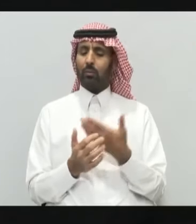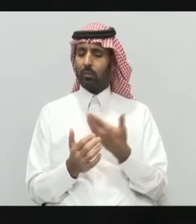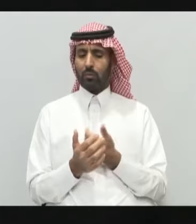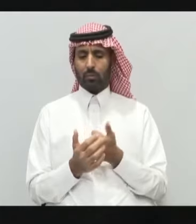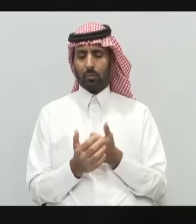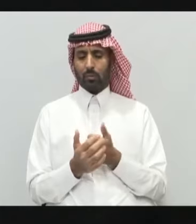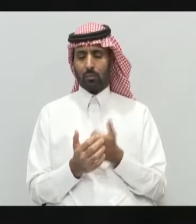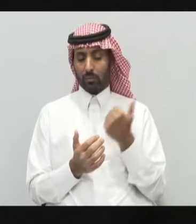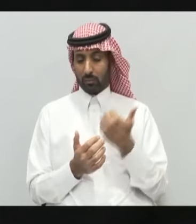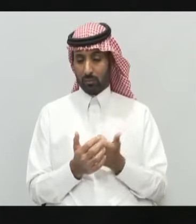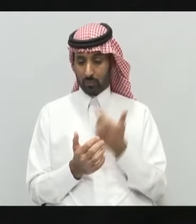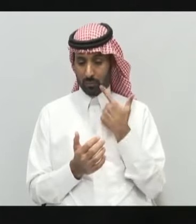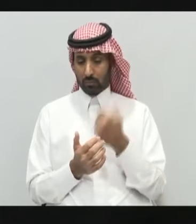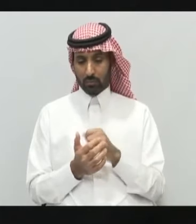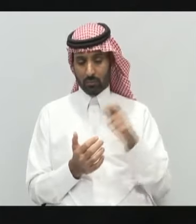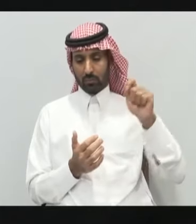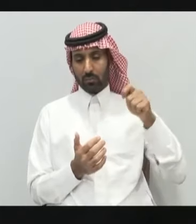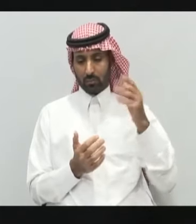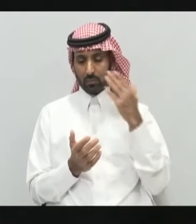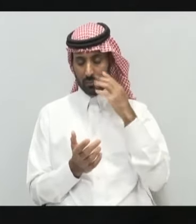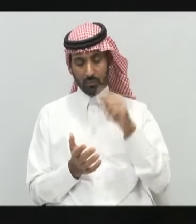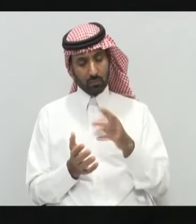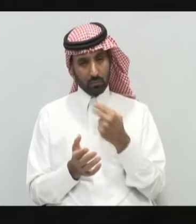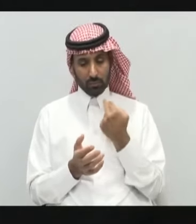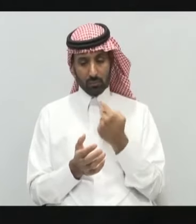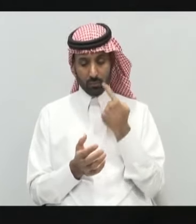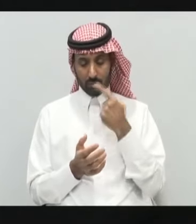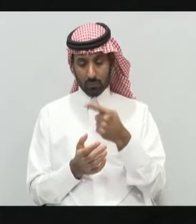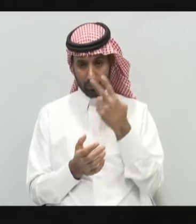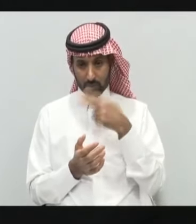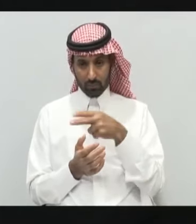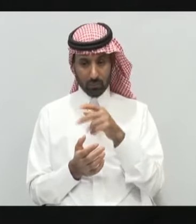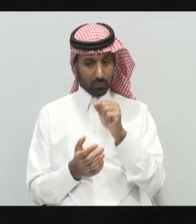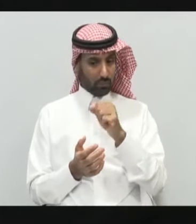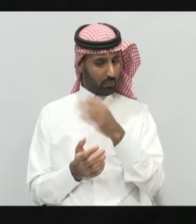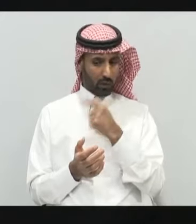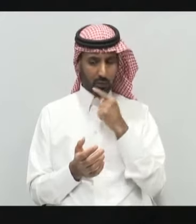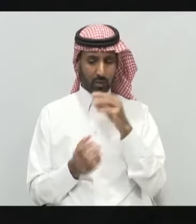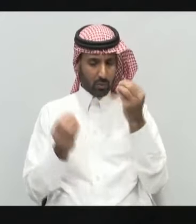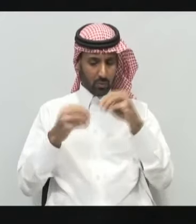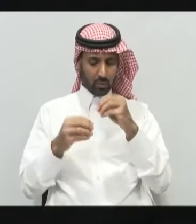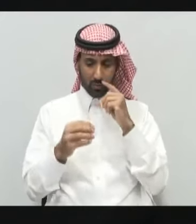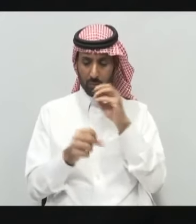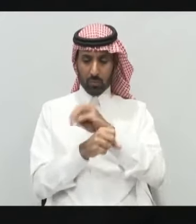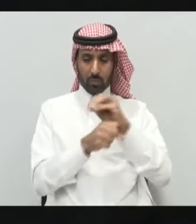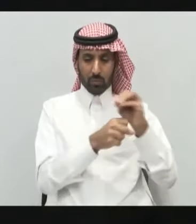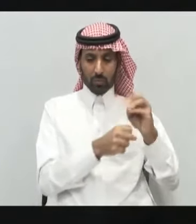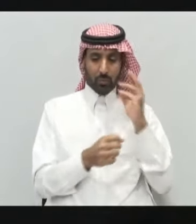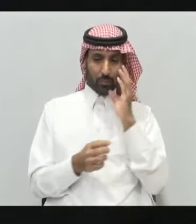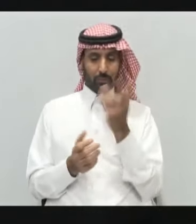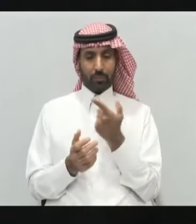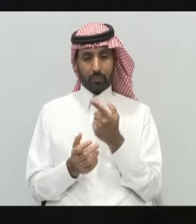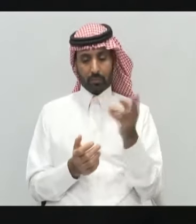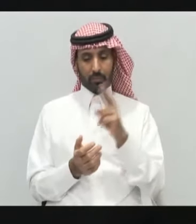yes or no question. Those are informative question. They're not looking for yes and no answer. They are looking for